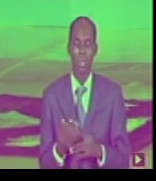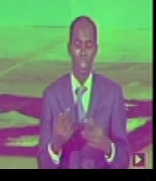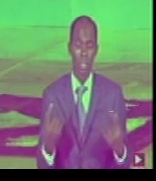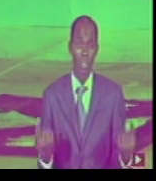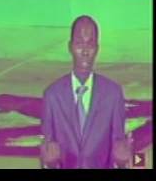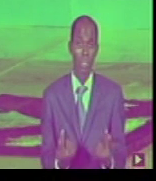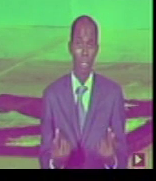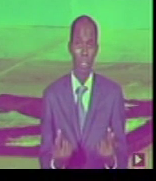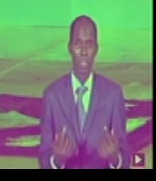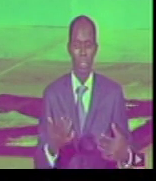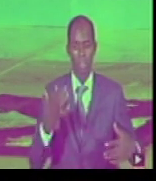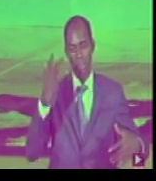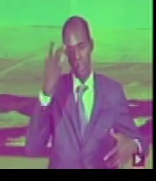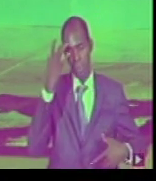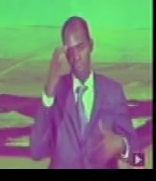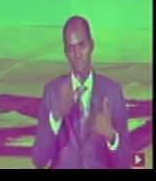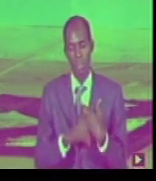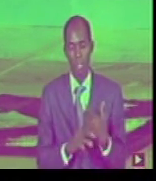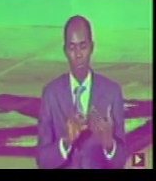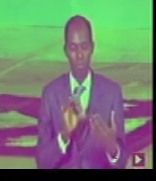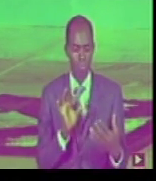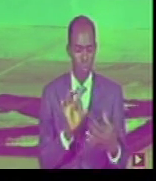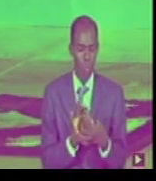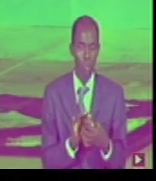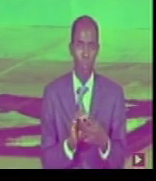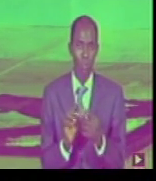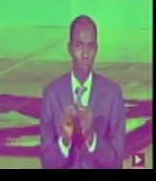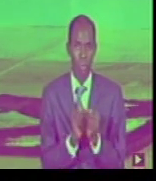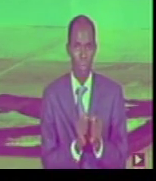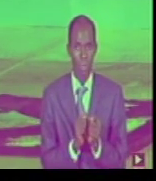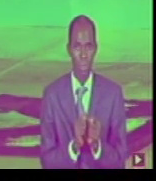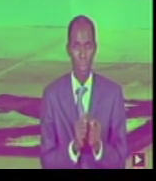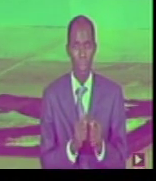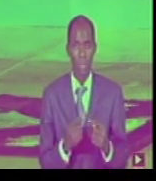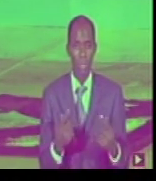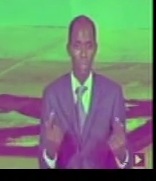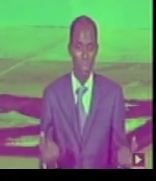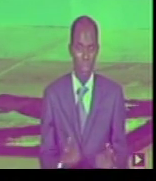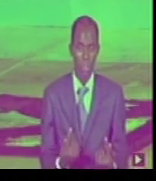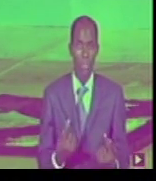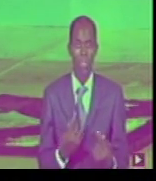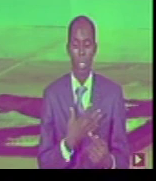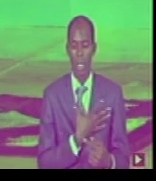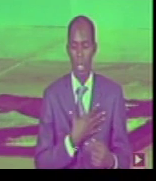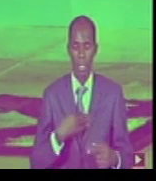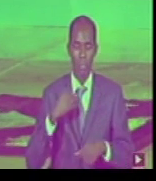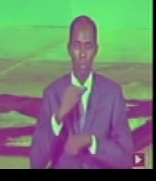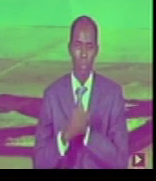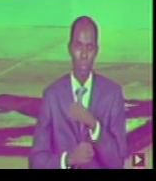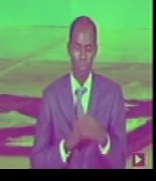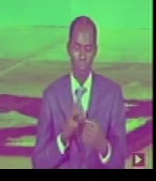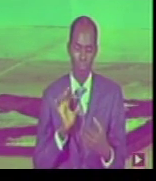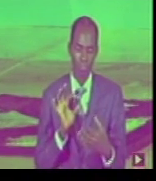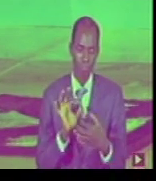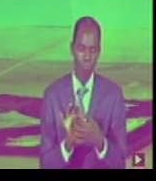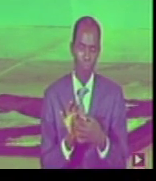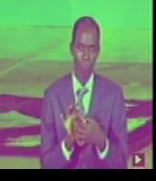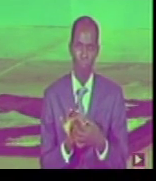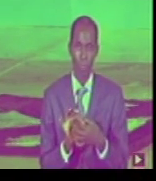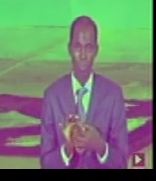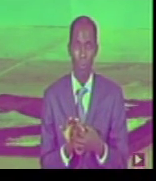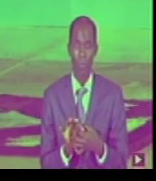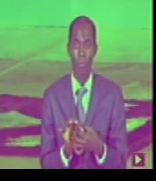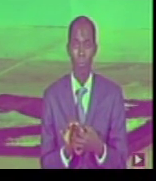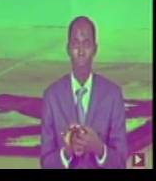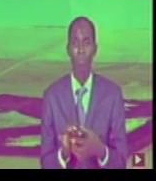are joined together. Sin and suffering are joined together.